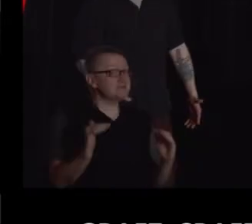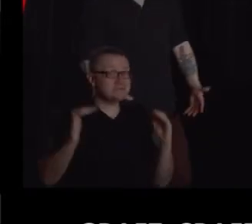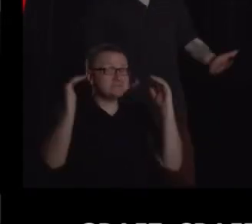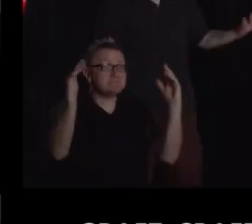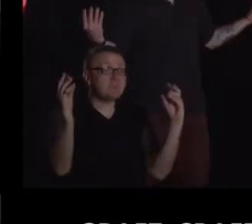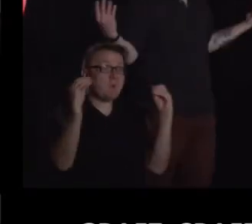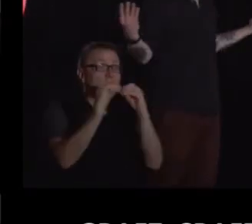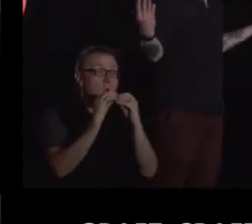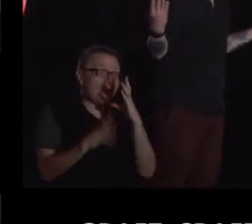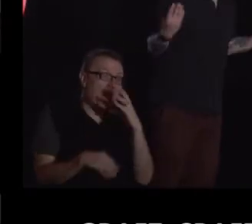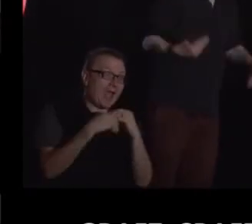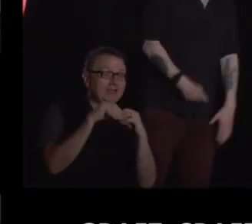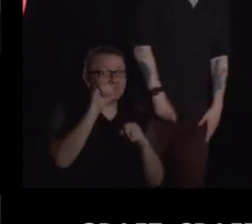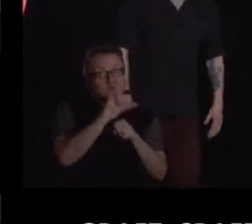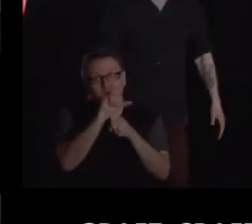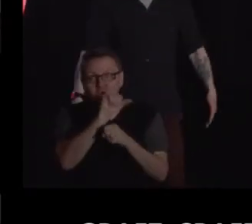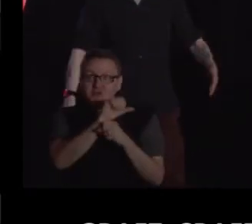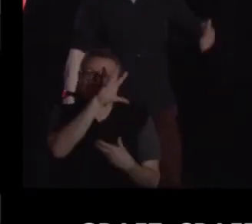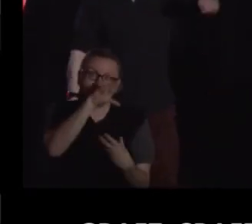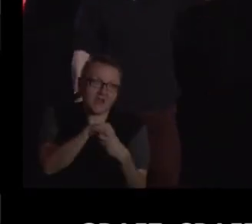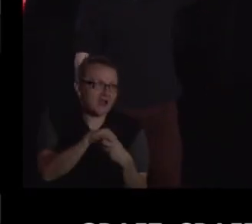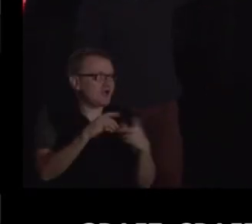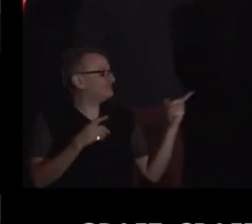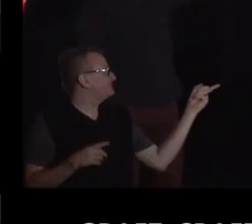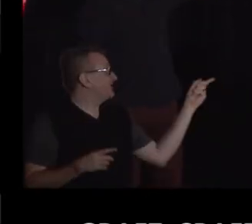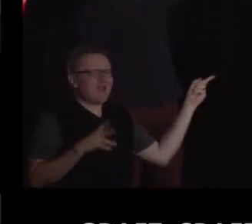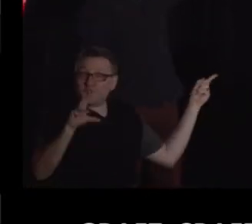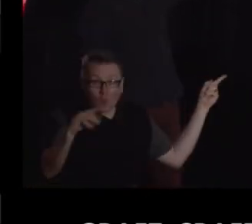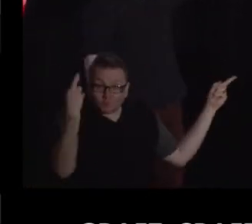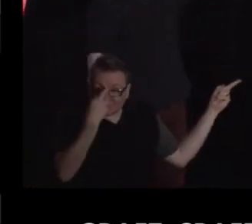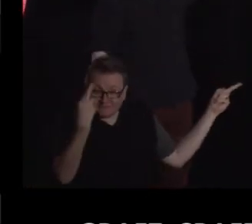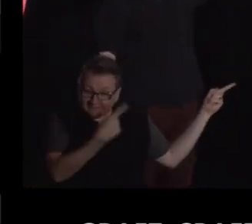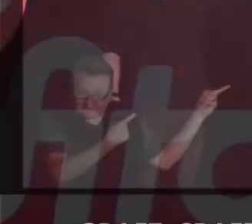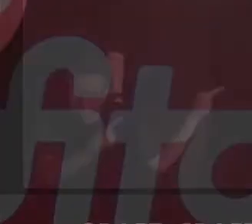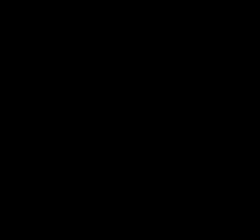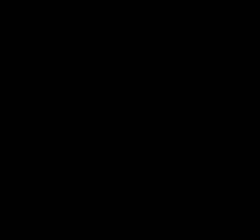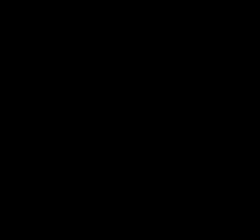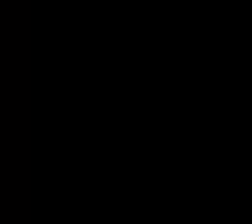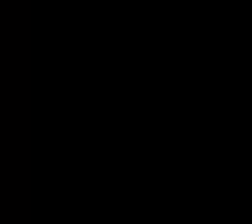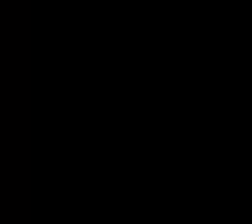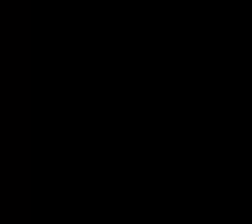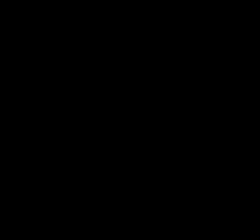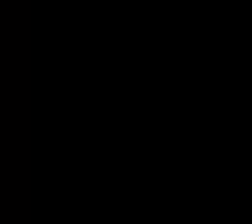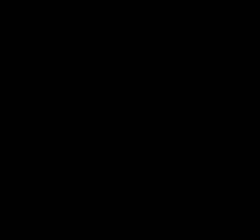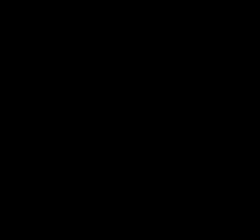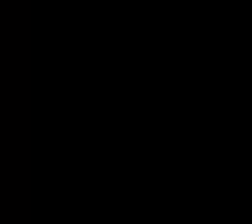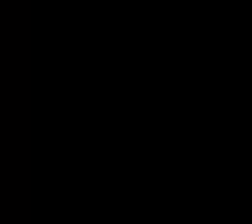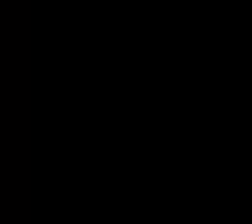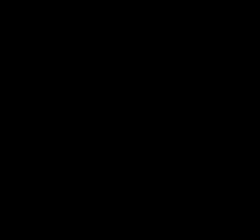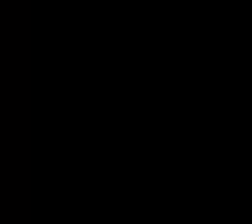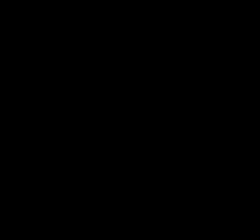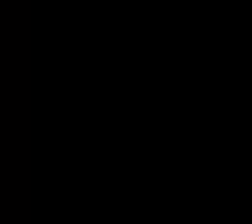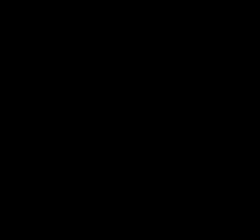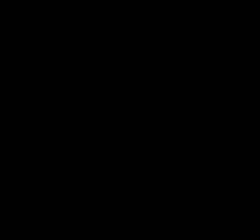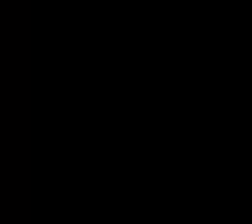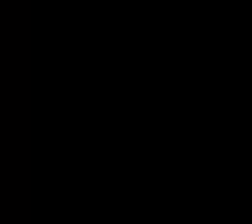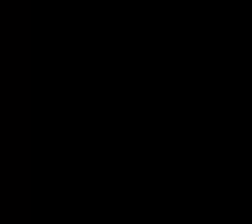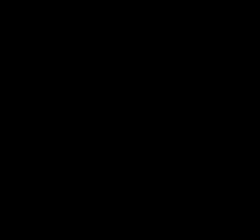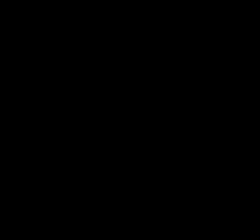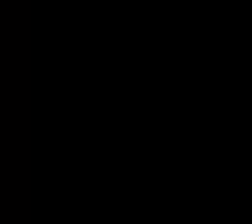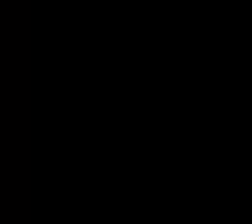then mixing it up at work. And it's like, this is for no reason whatsoever. I love the fact that that's got the biggest clap. That took